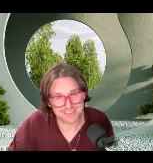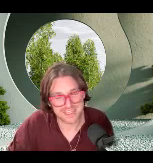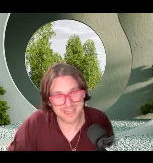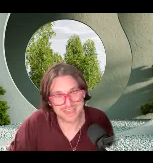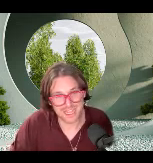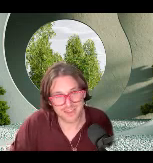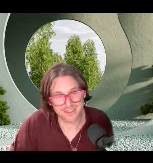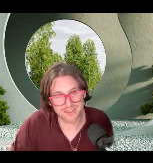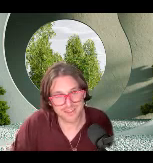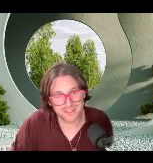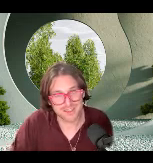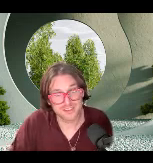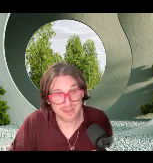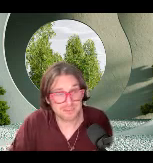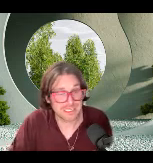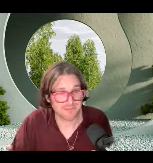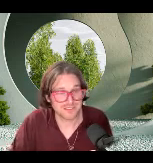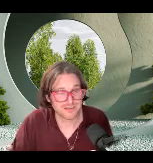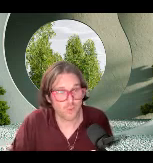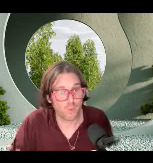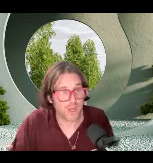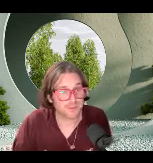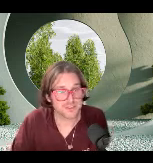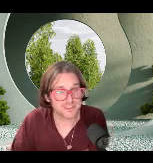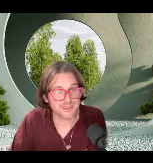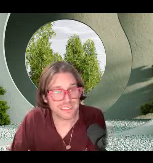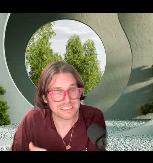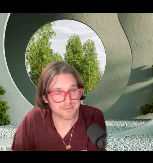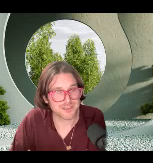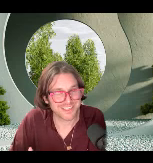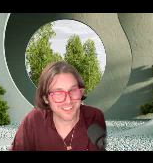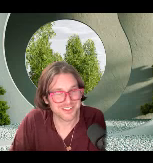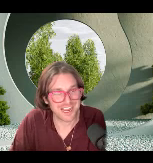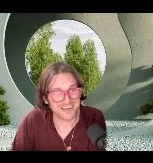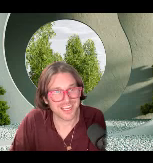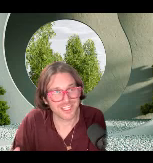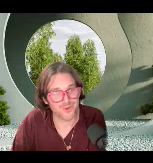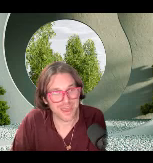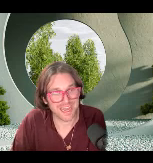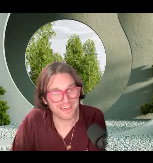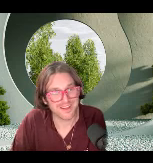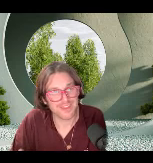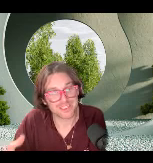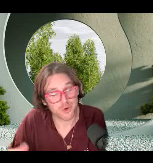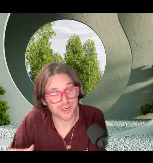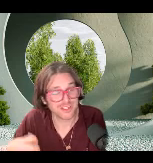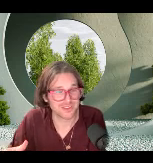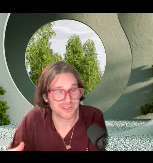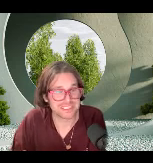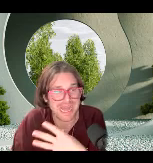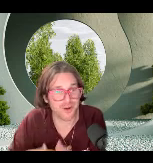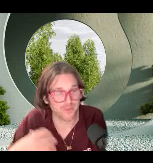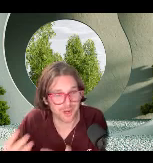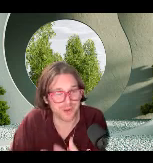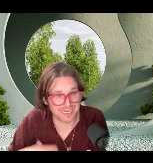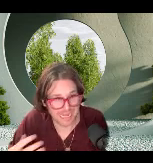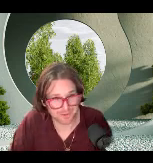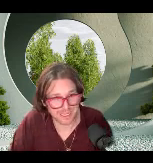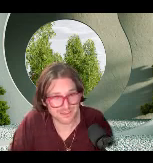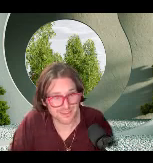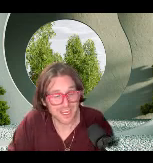better or less than the other. Sometimes one person can demonstrate an understanding in a way that is more conducive to how